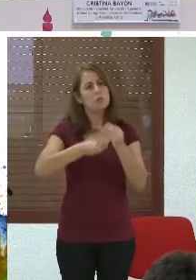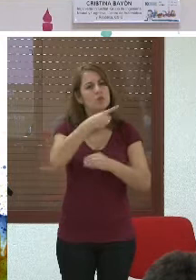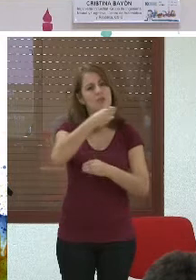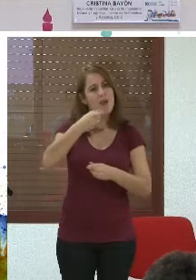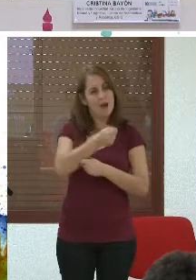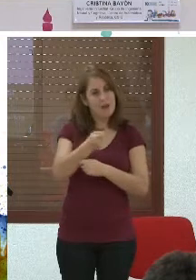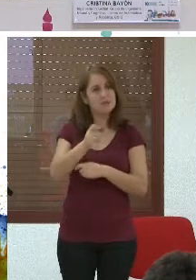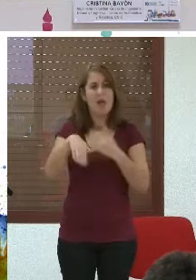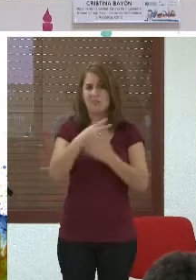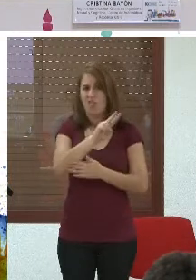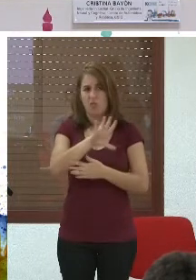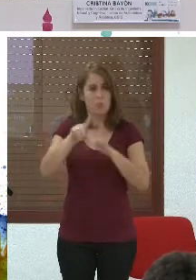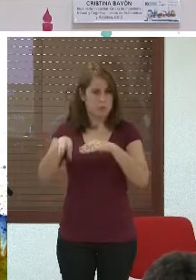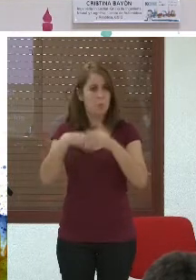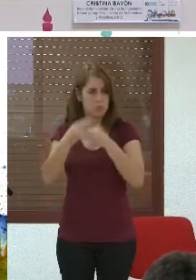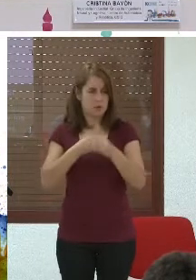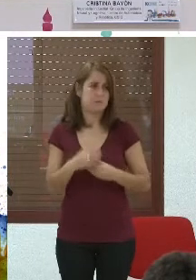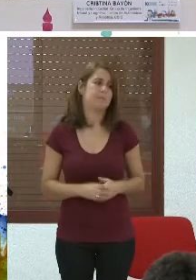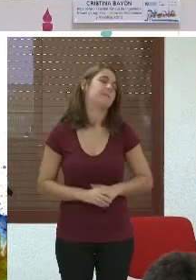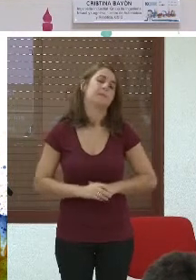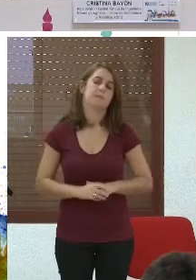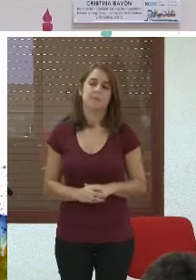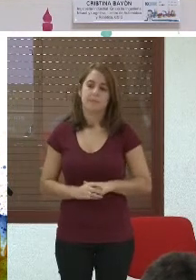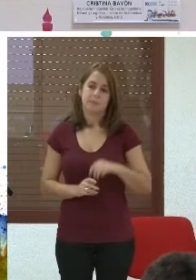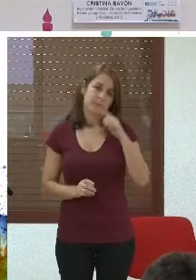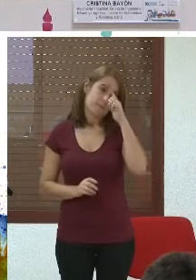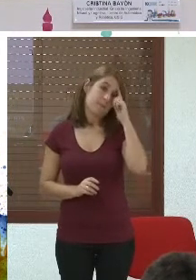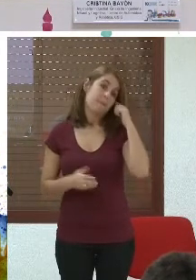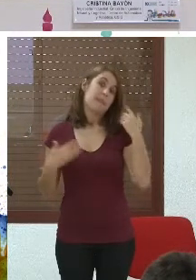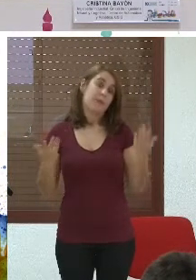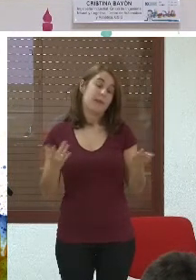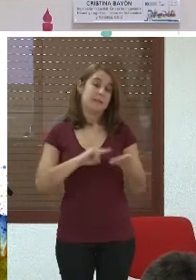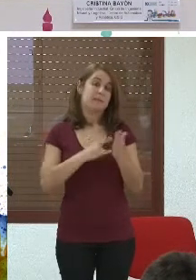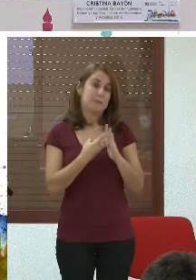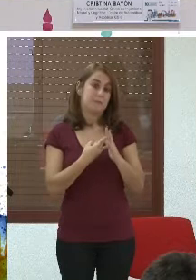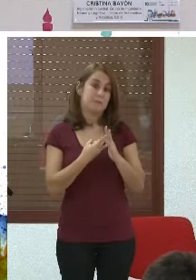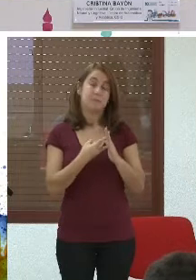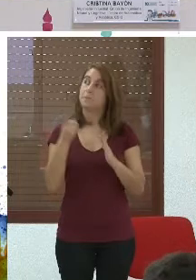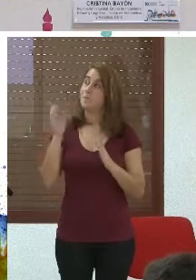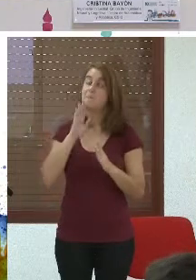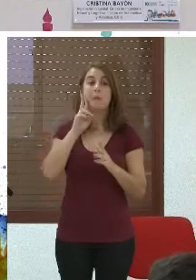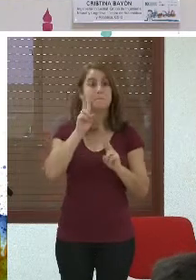receptor. Usually we use 100 channels, but we can use up to 200 or 250